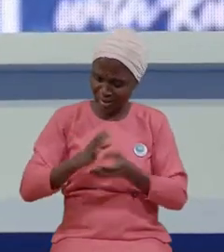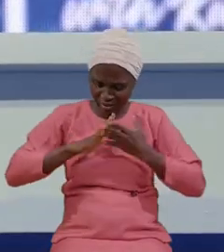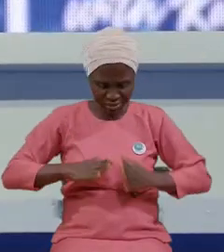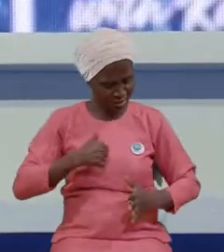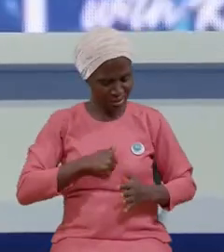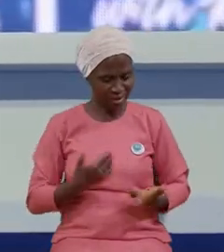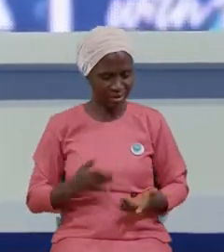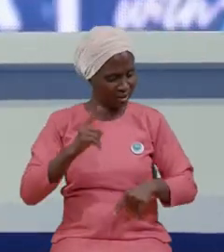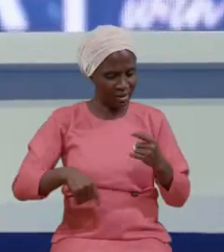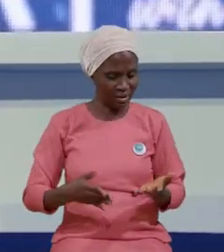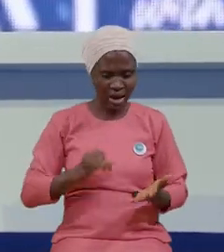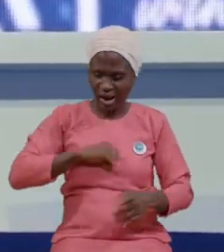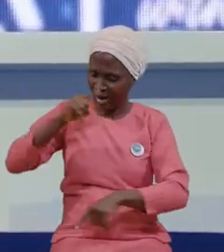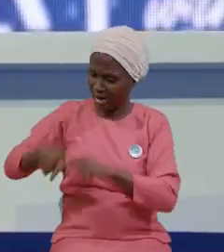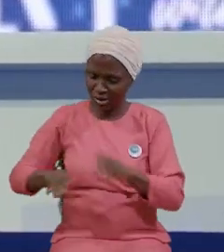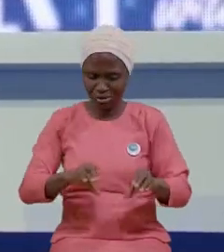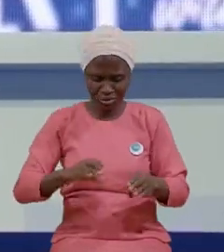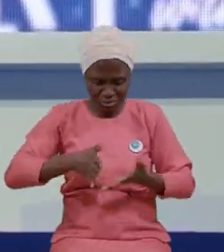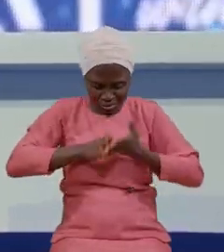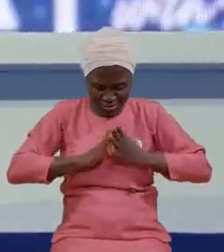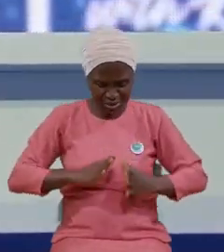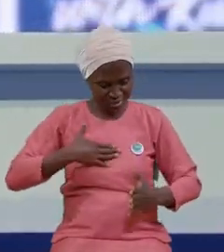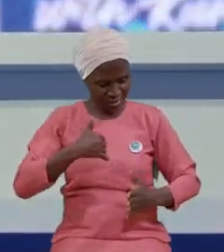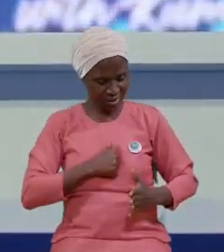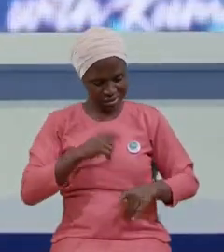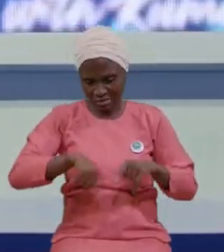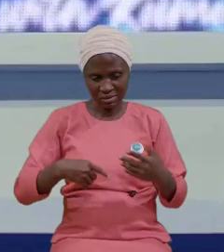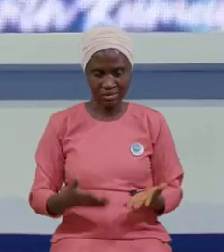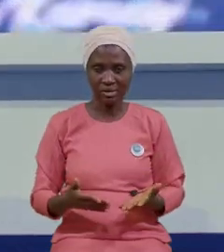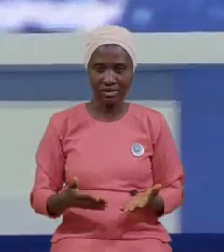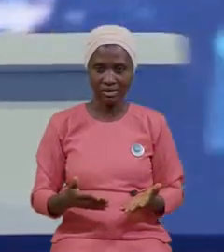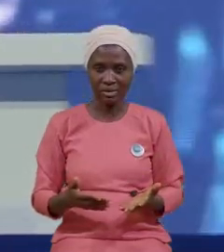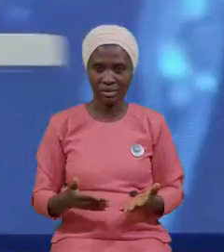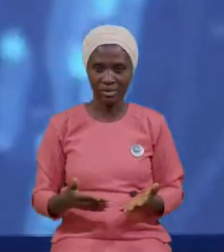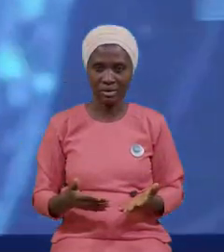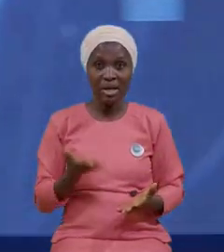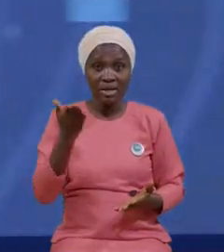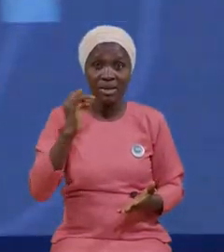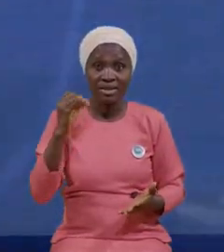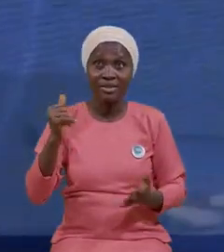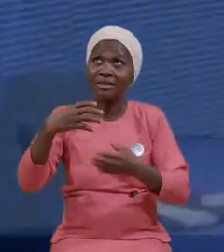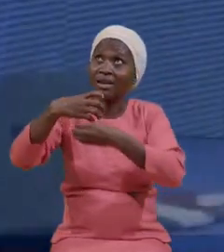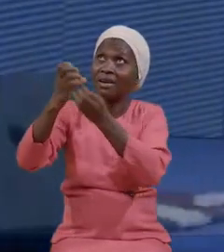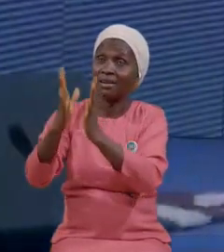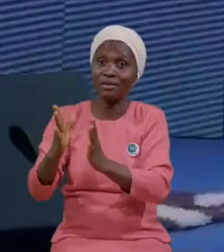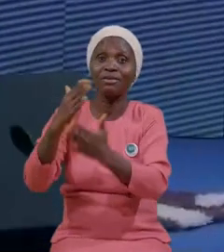I cannot do the peace by myself. There is a creator in